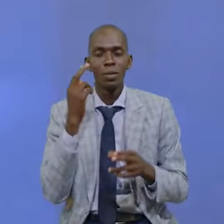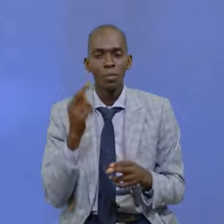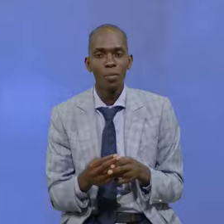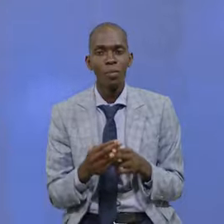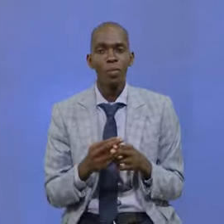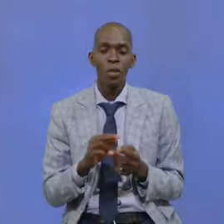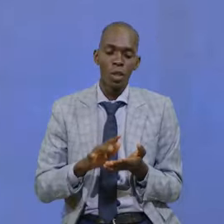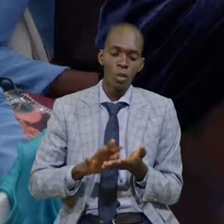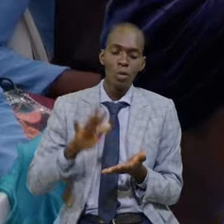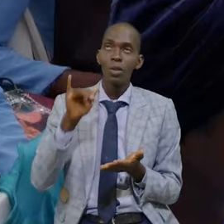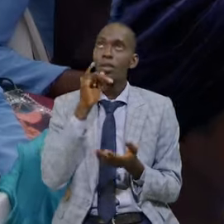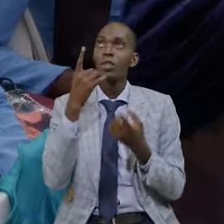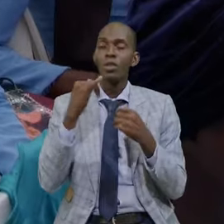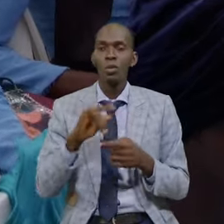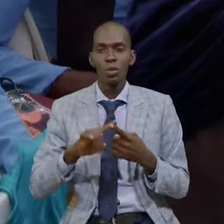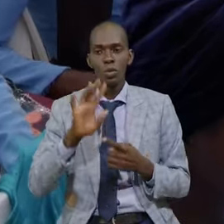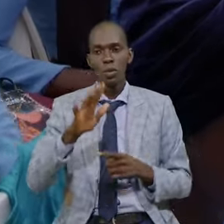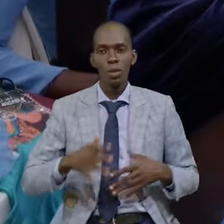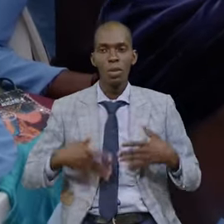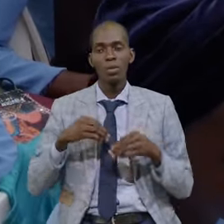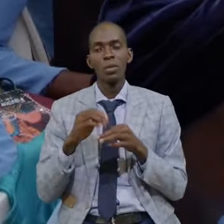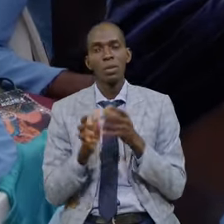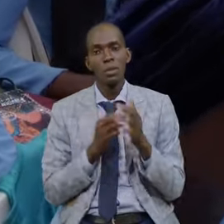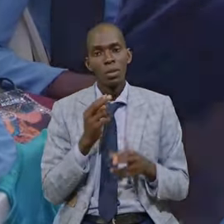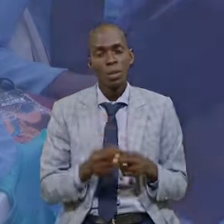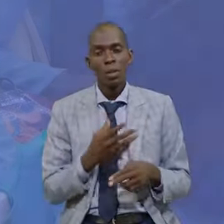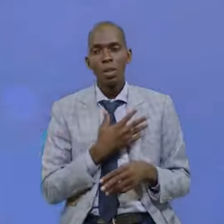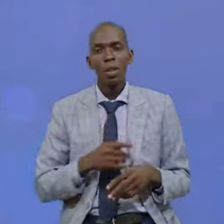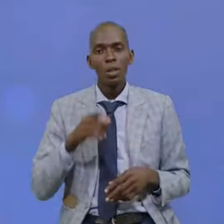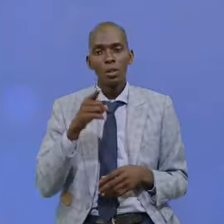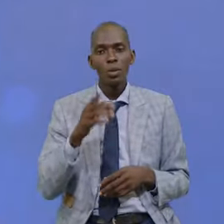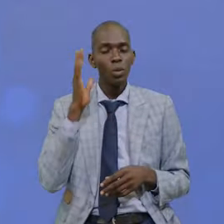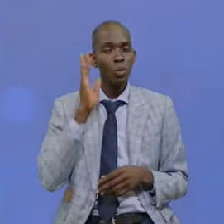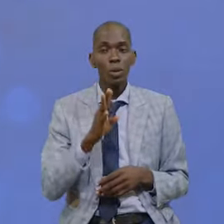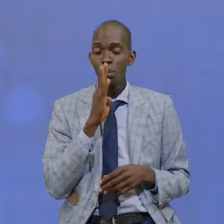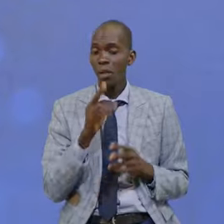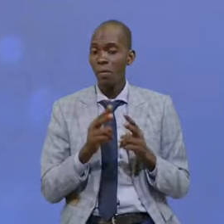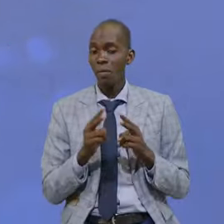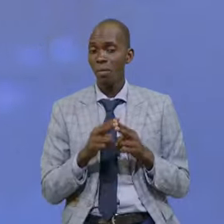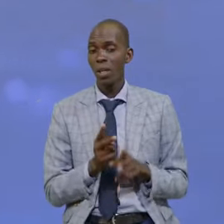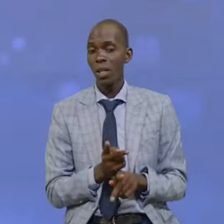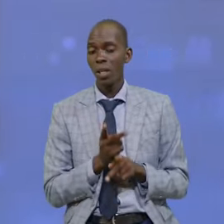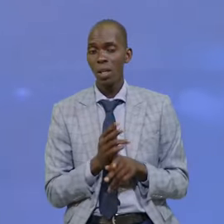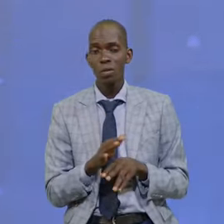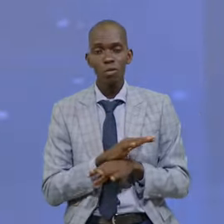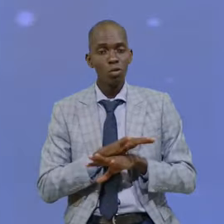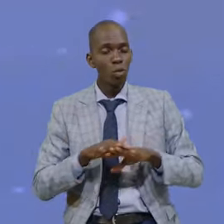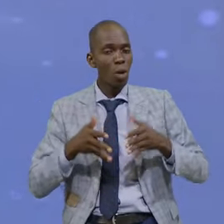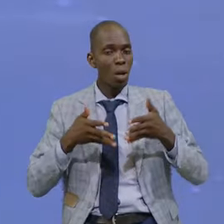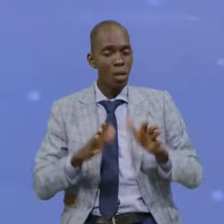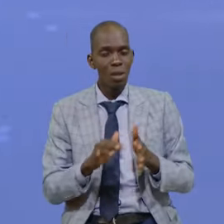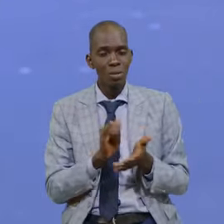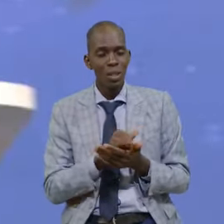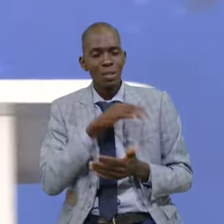Glory is coming to your life. And you'll be very careful you don't allow contamination